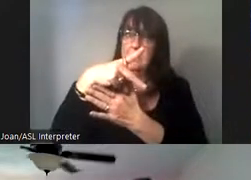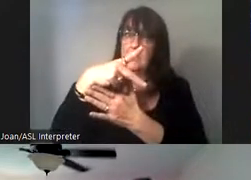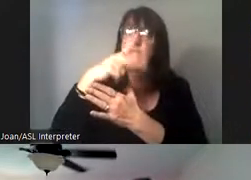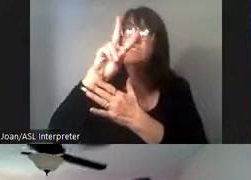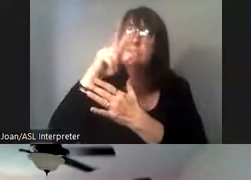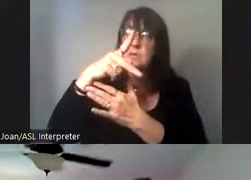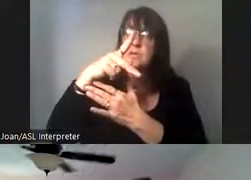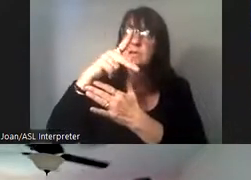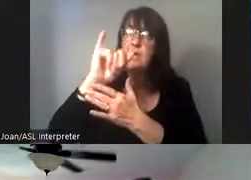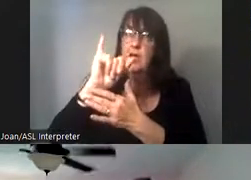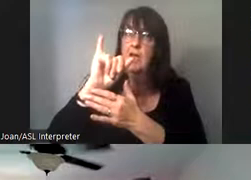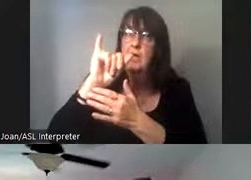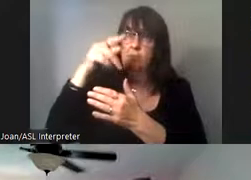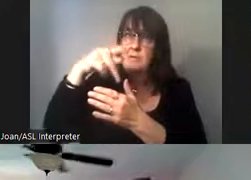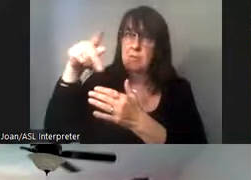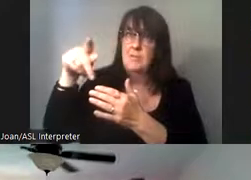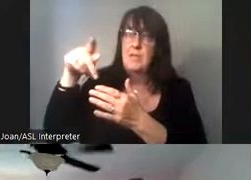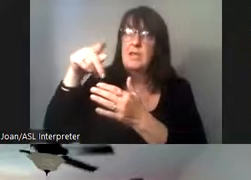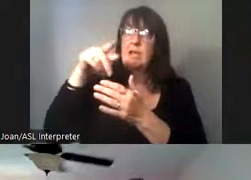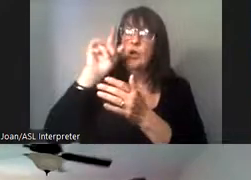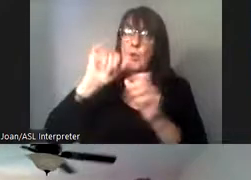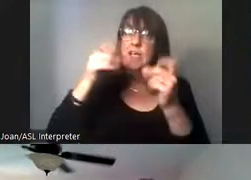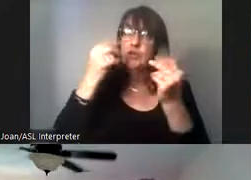Portal, seems to be a way for us to do that